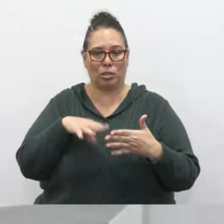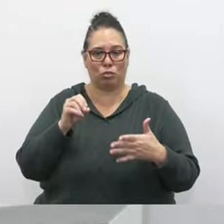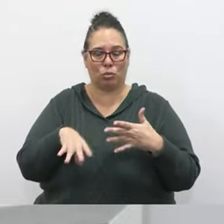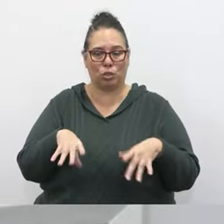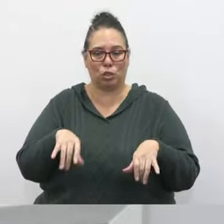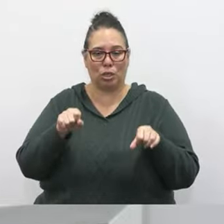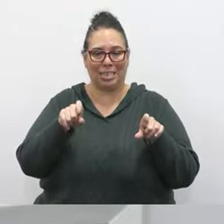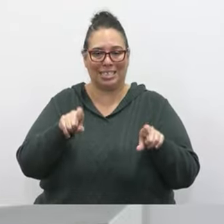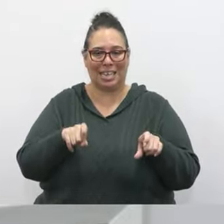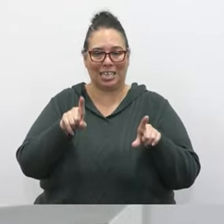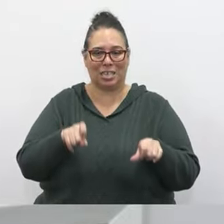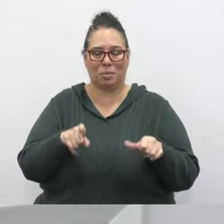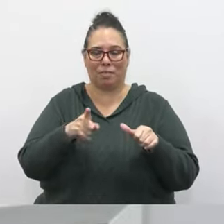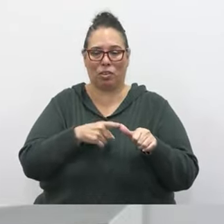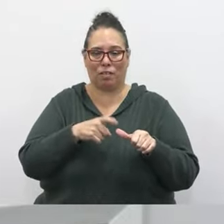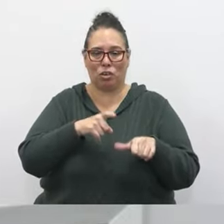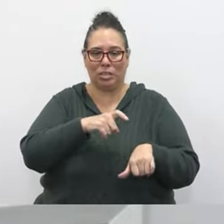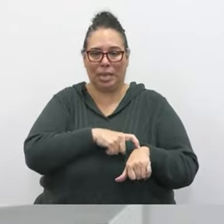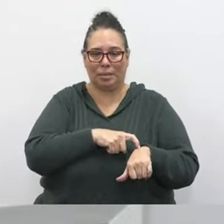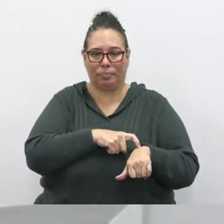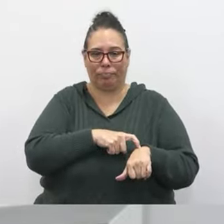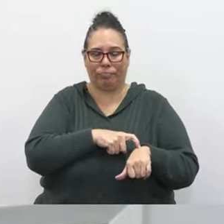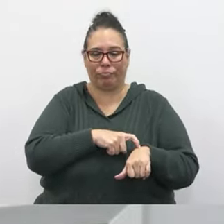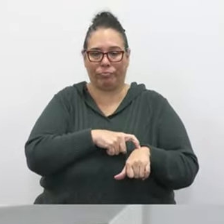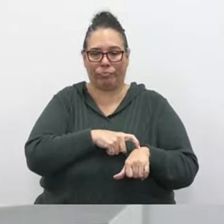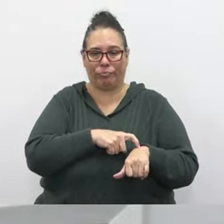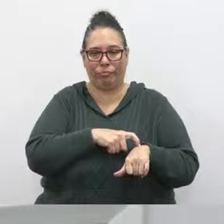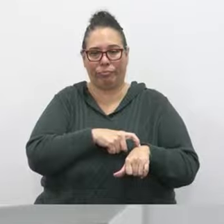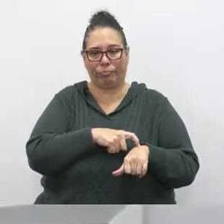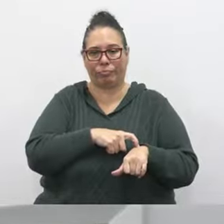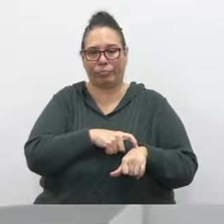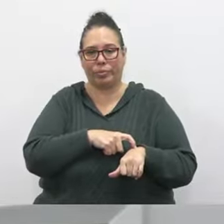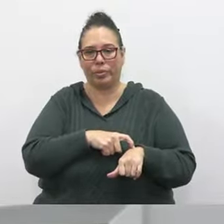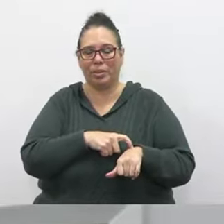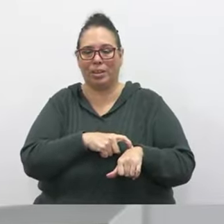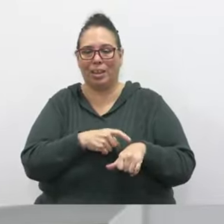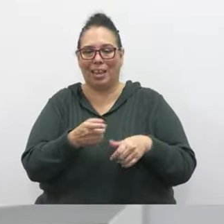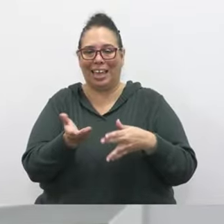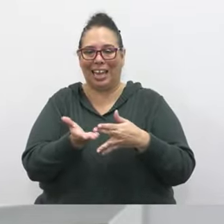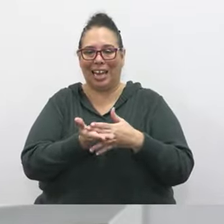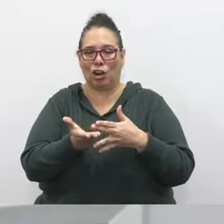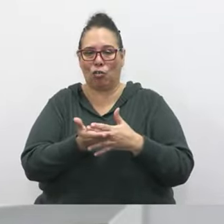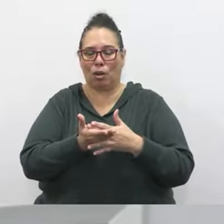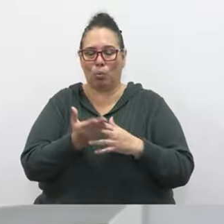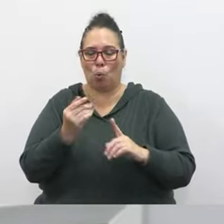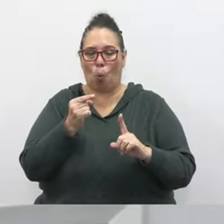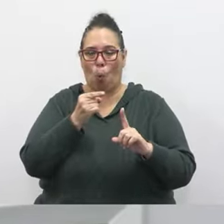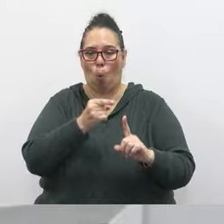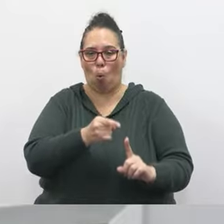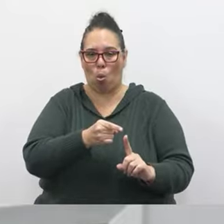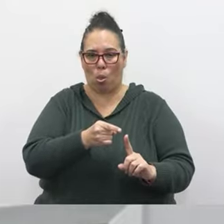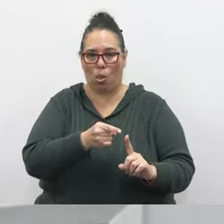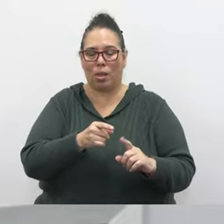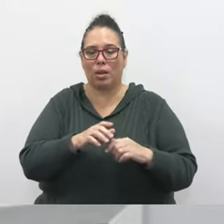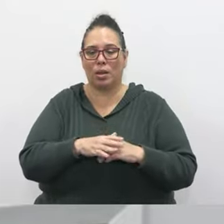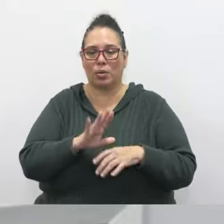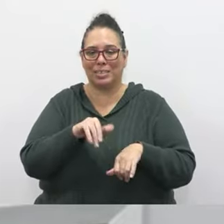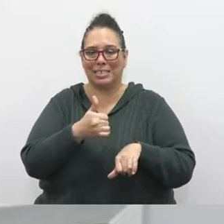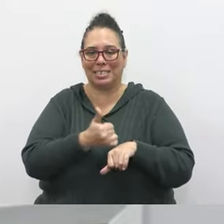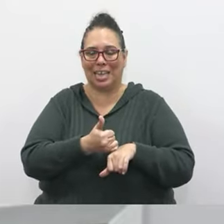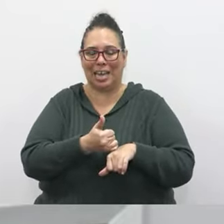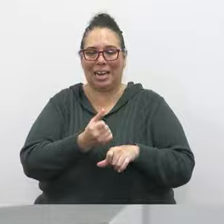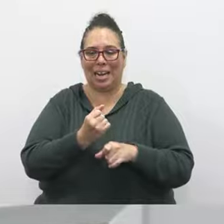the assessment for the first time. So in our interim goal matrix, as we are working to set an annual